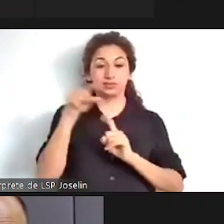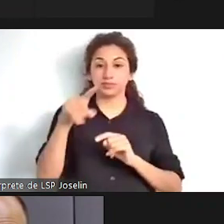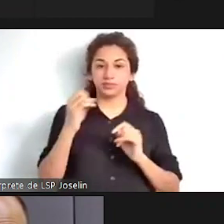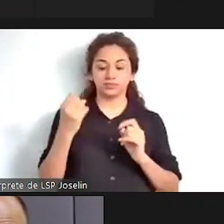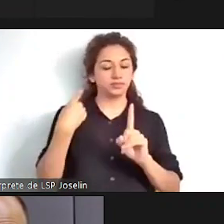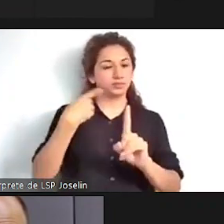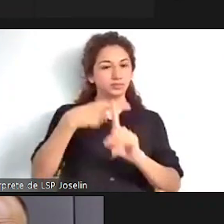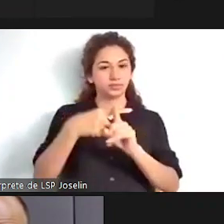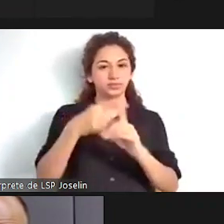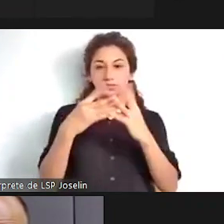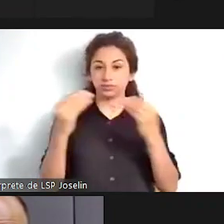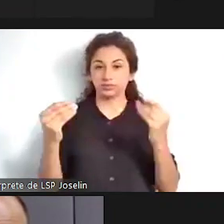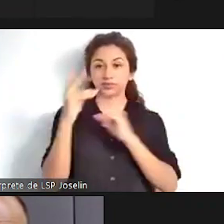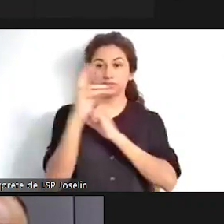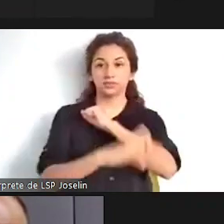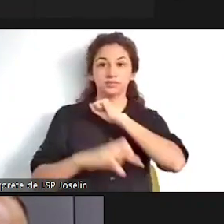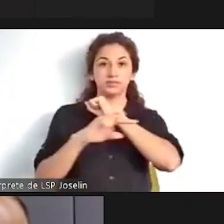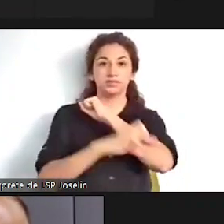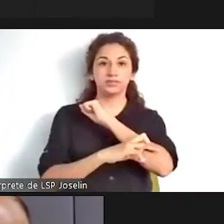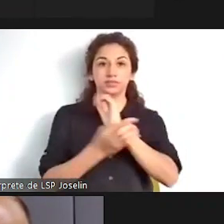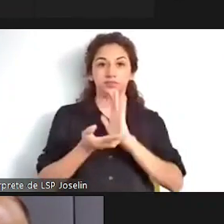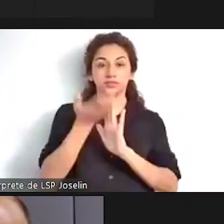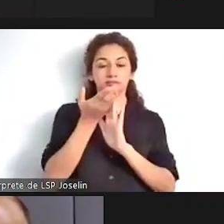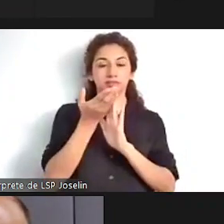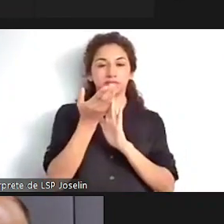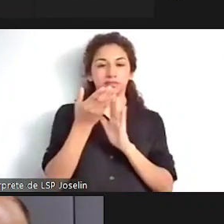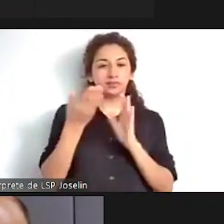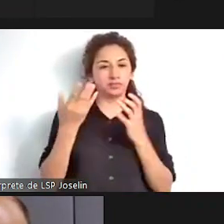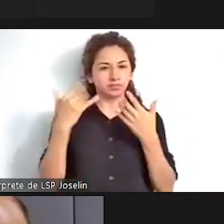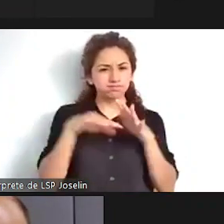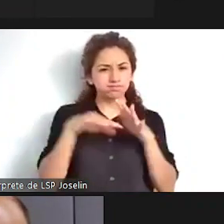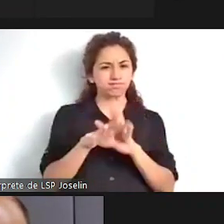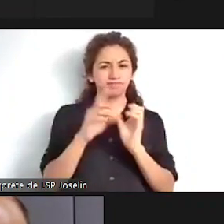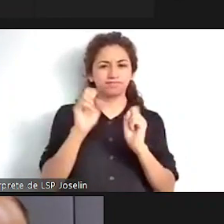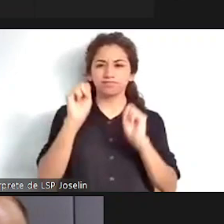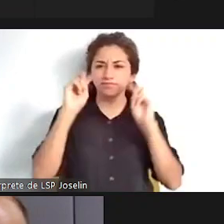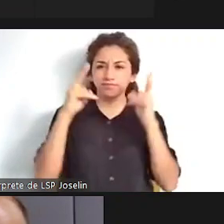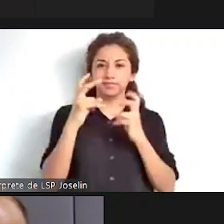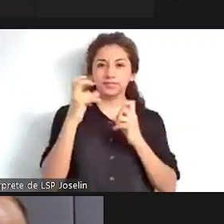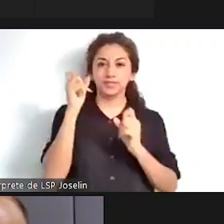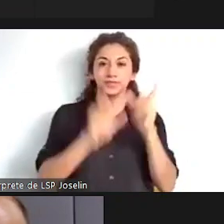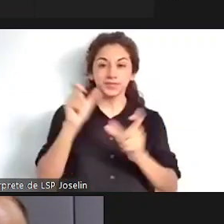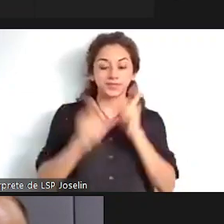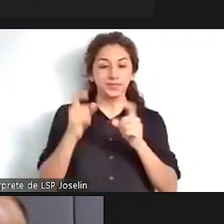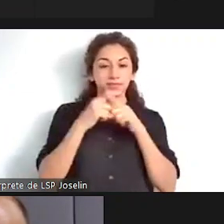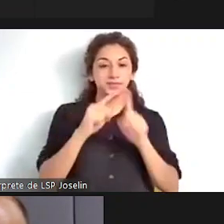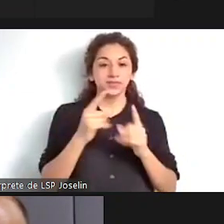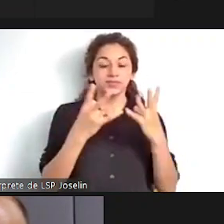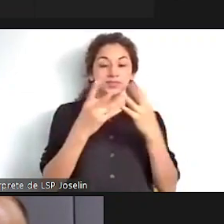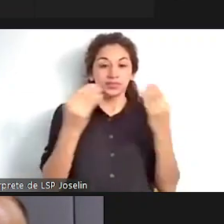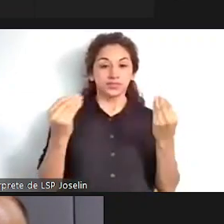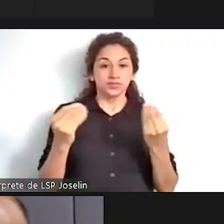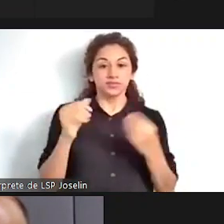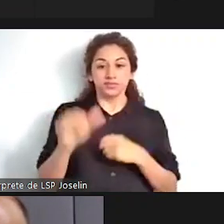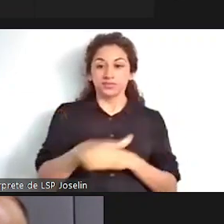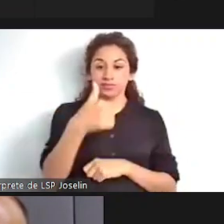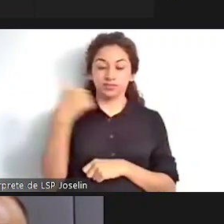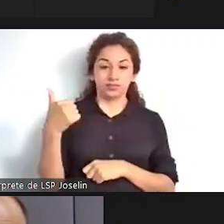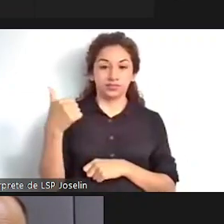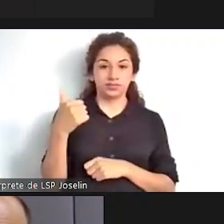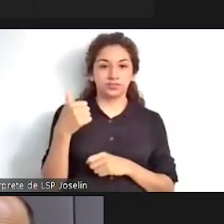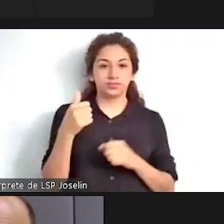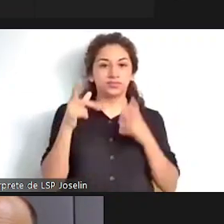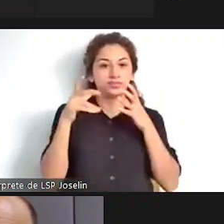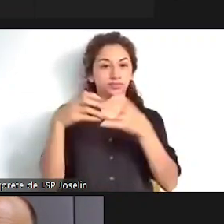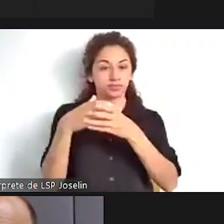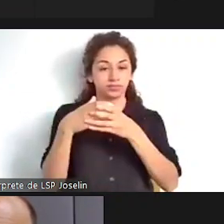our society i think it's been very positive in certain countries it has been more intense on terms of